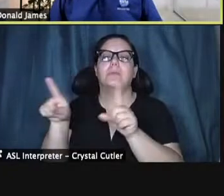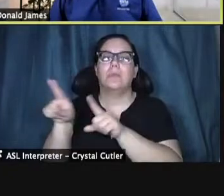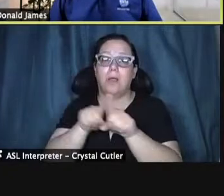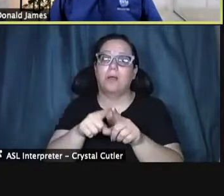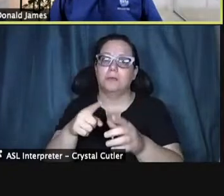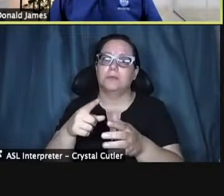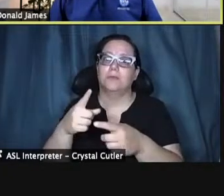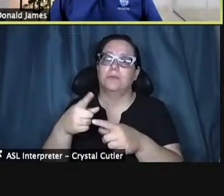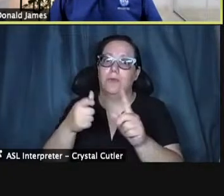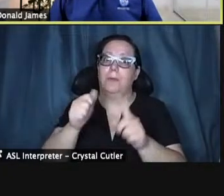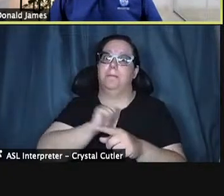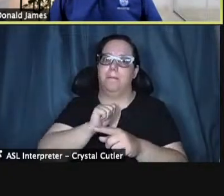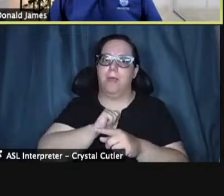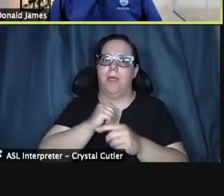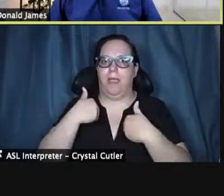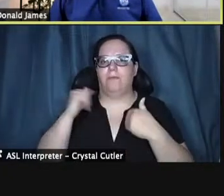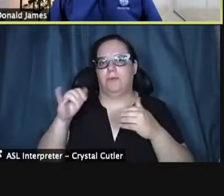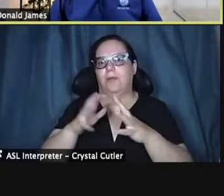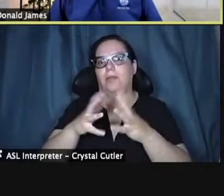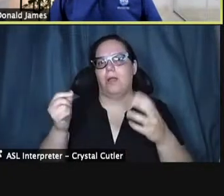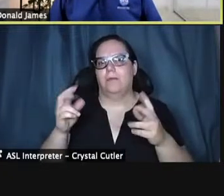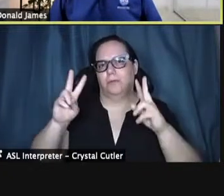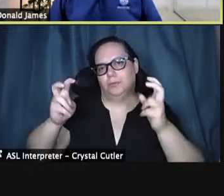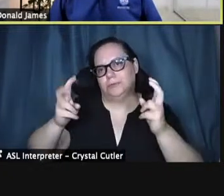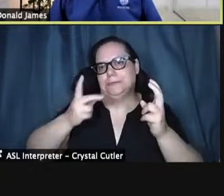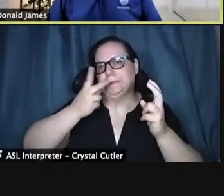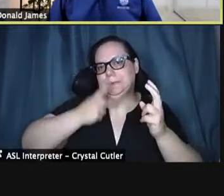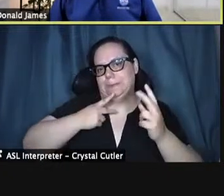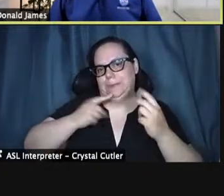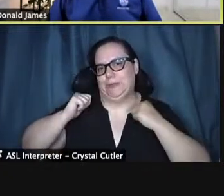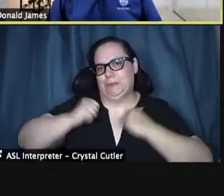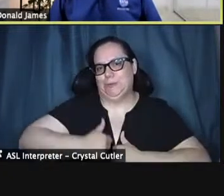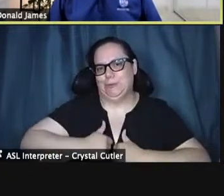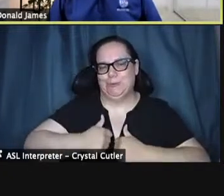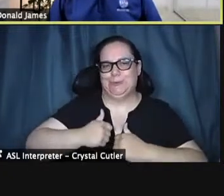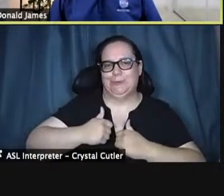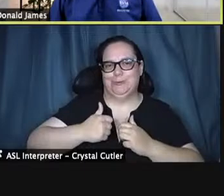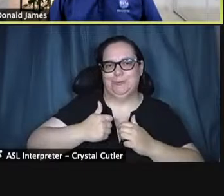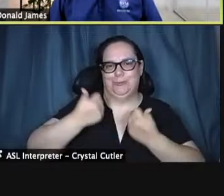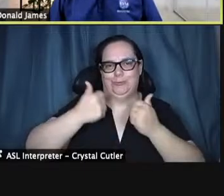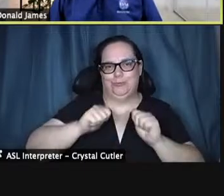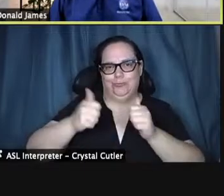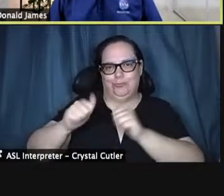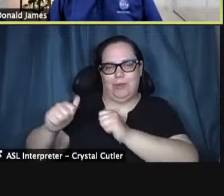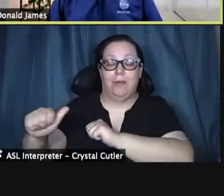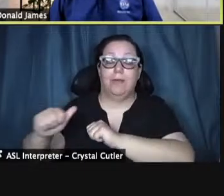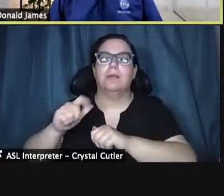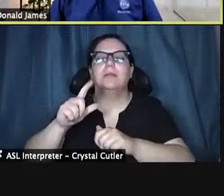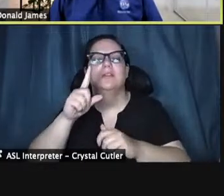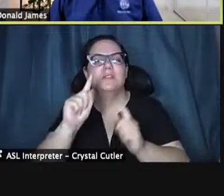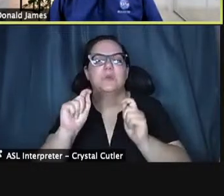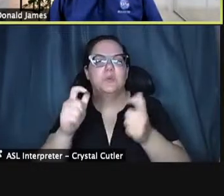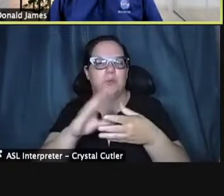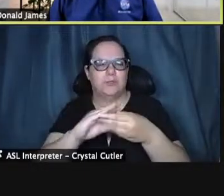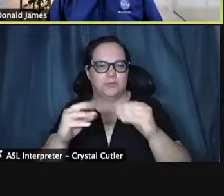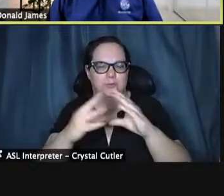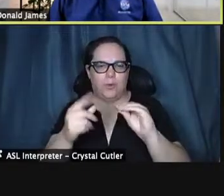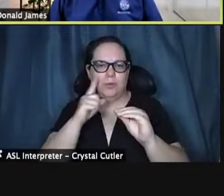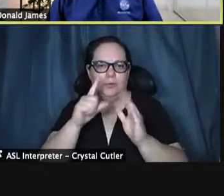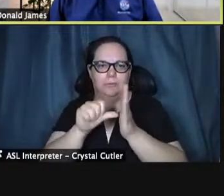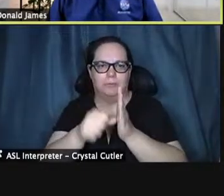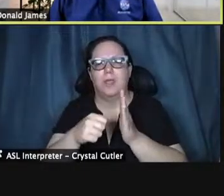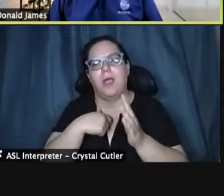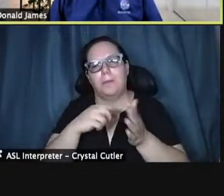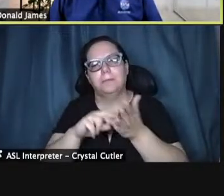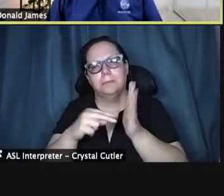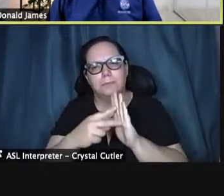of metaphorical pink suits. Let me share a quick story to illustrate my point. And I'm going to deliberately use